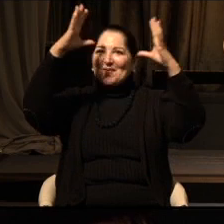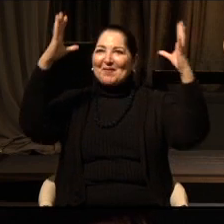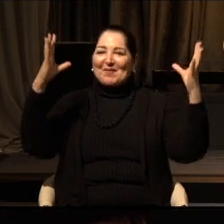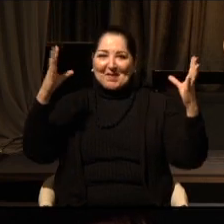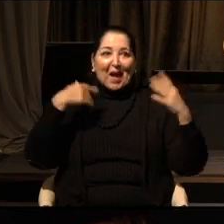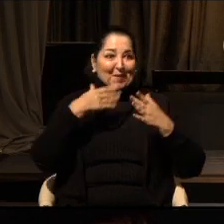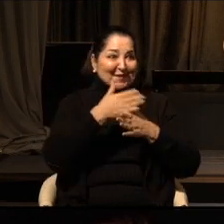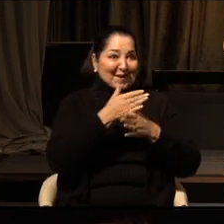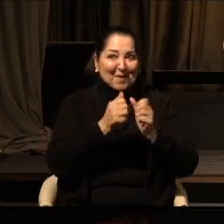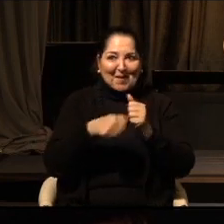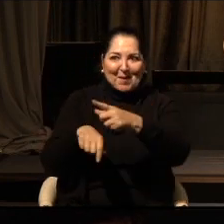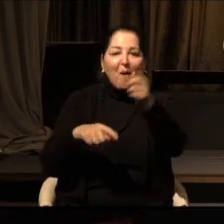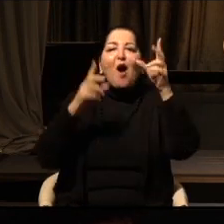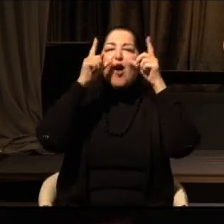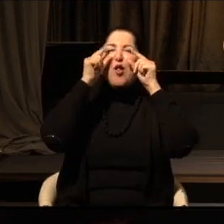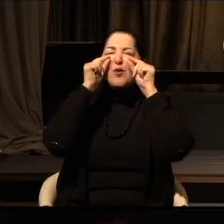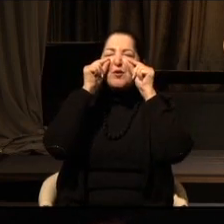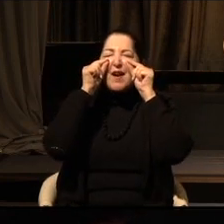your eyes.